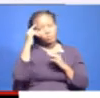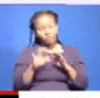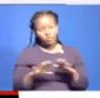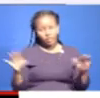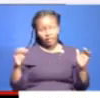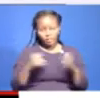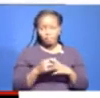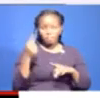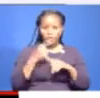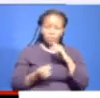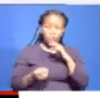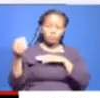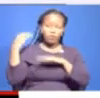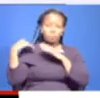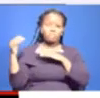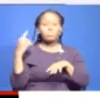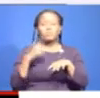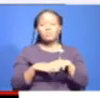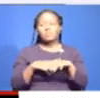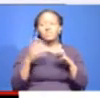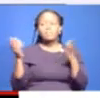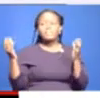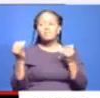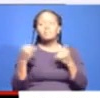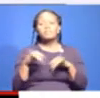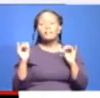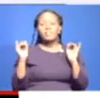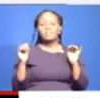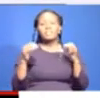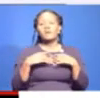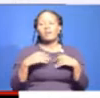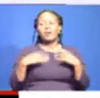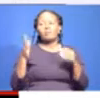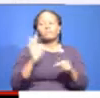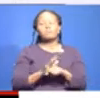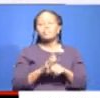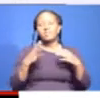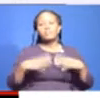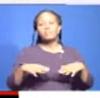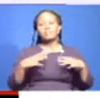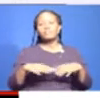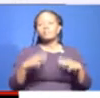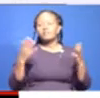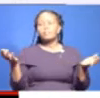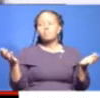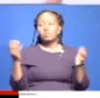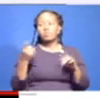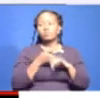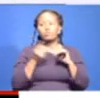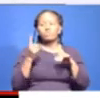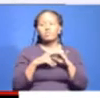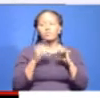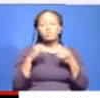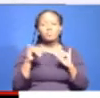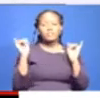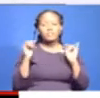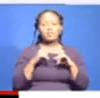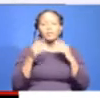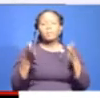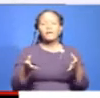independence, I think we're only 10 million Kenyans at independence. Now, our population is growing very